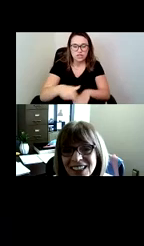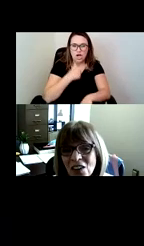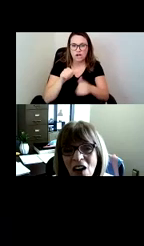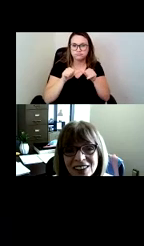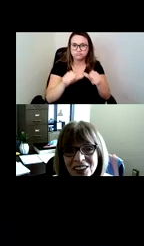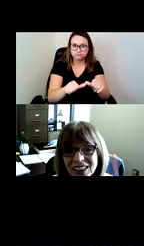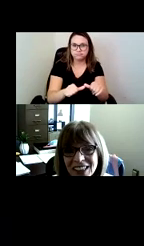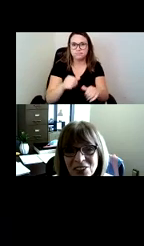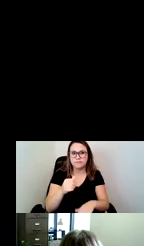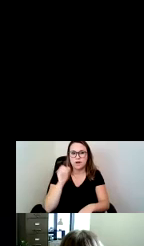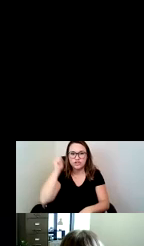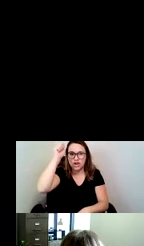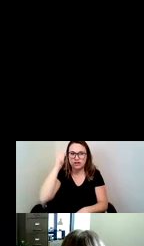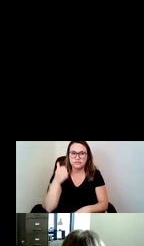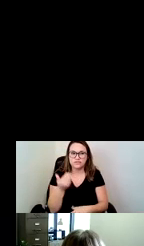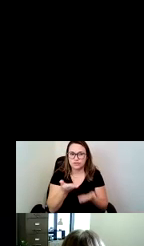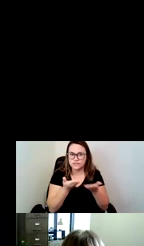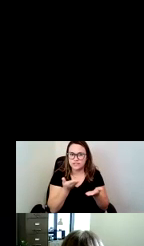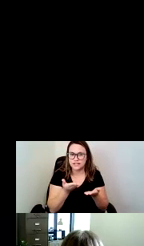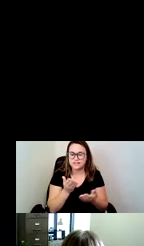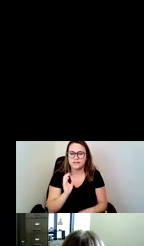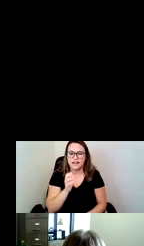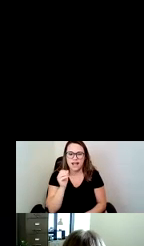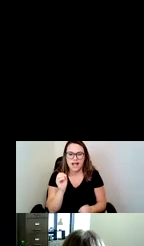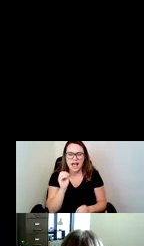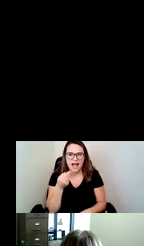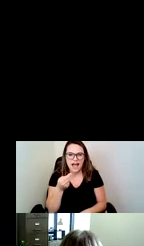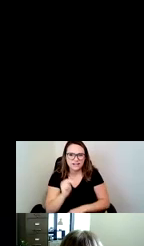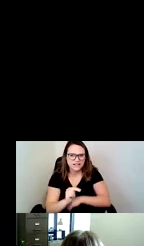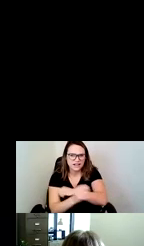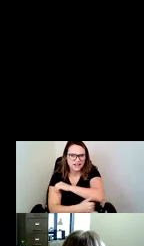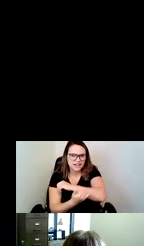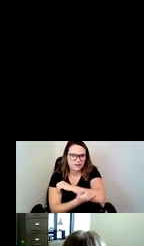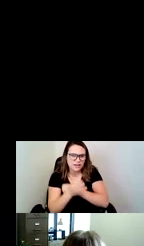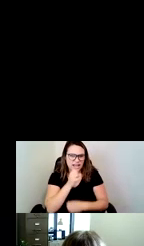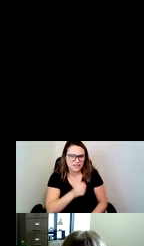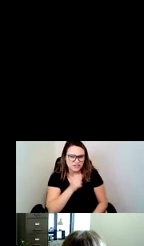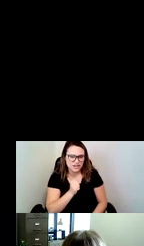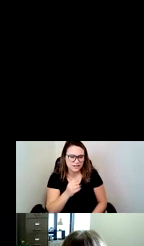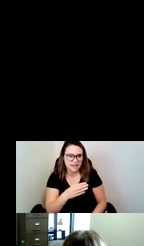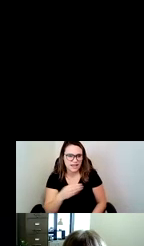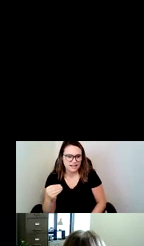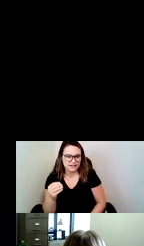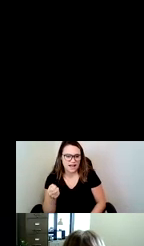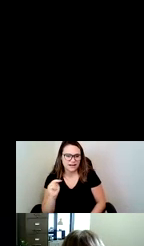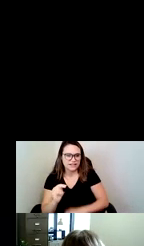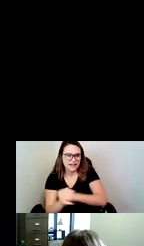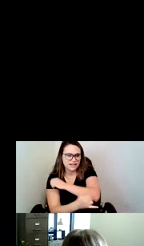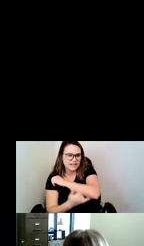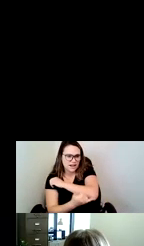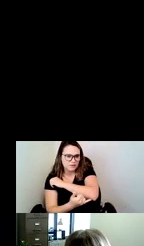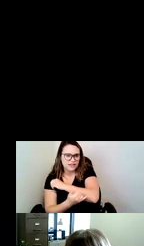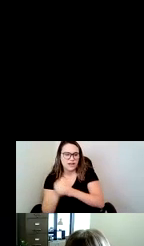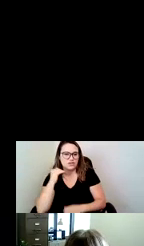the Onondaga County Office for Aging and also Onondaga County Adult Protective Services. And joining